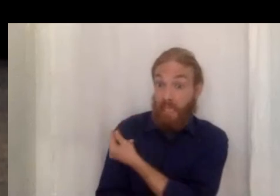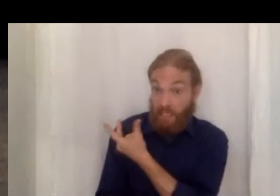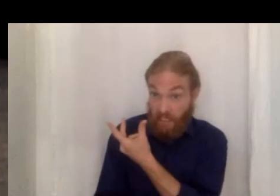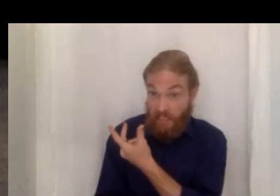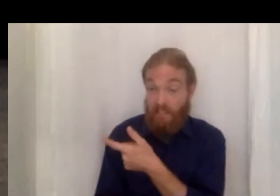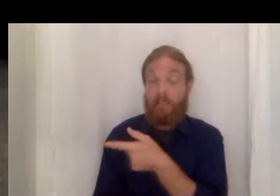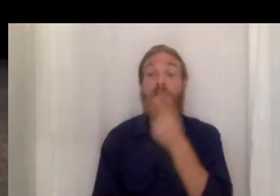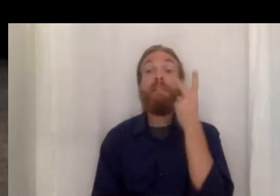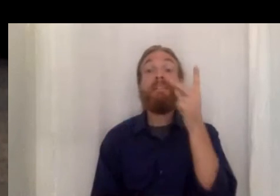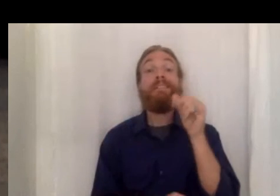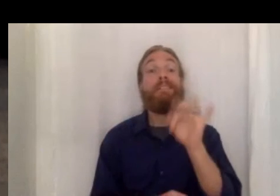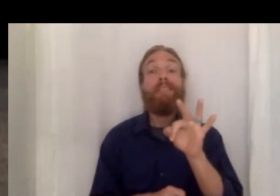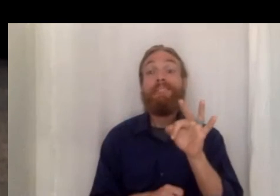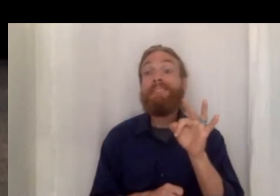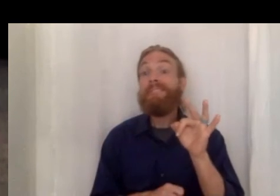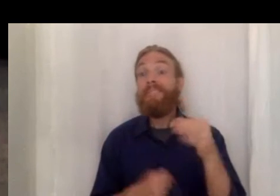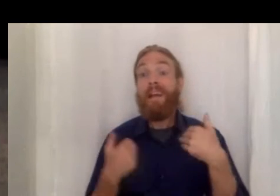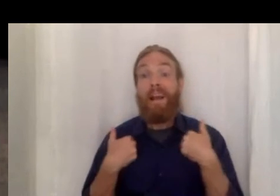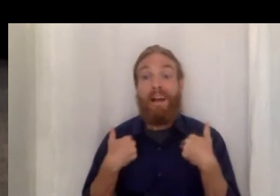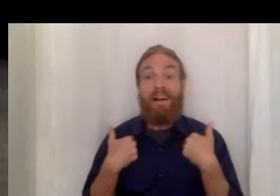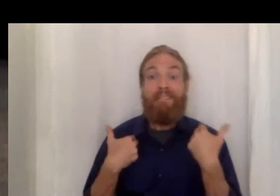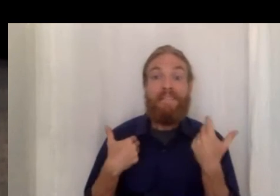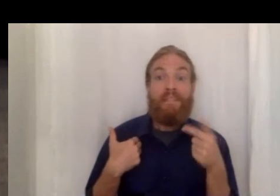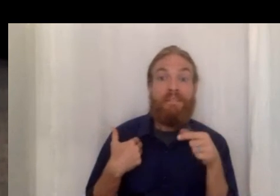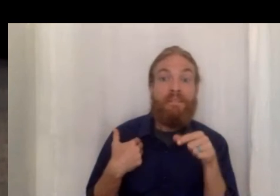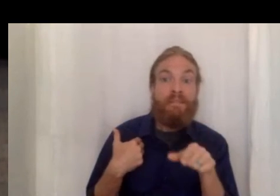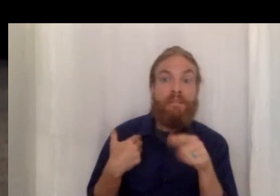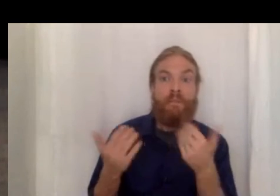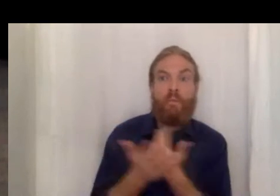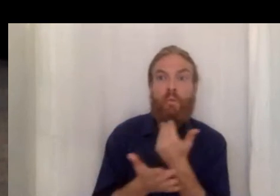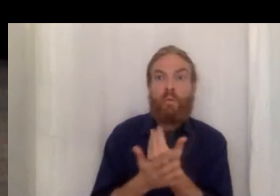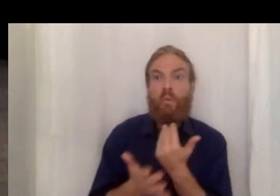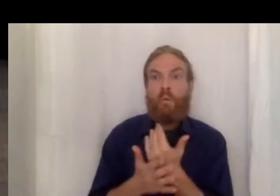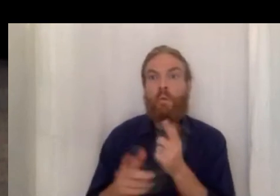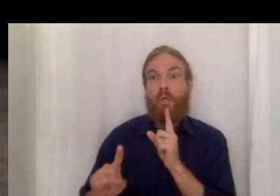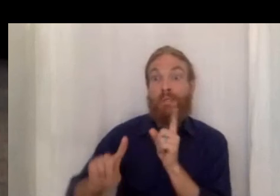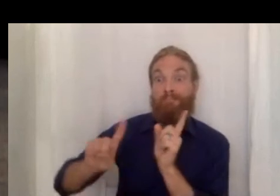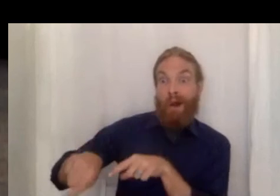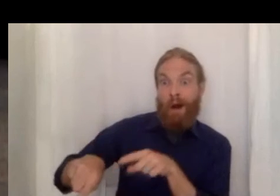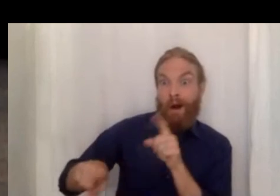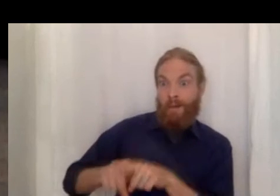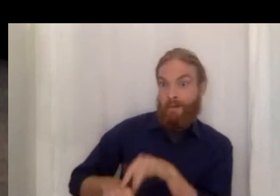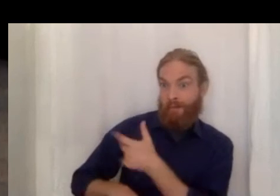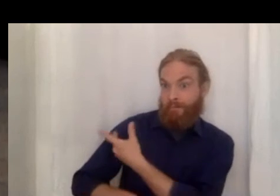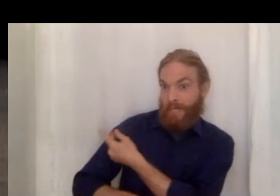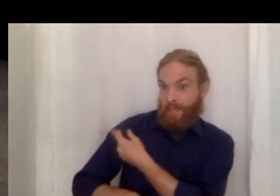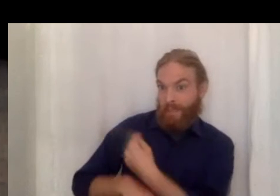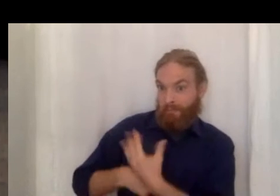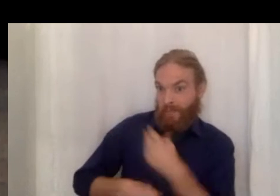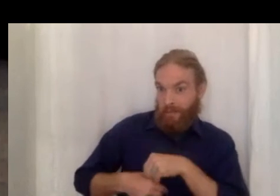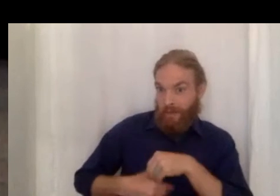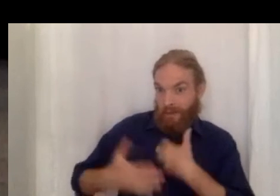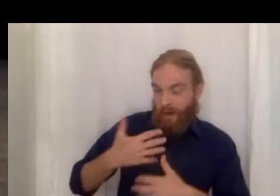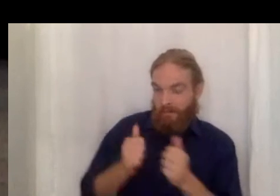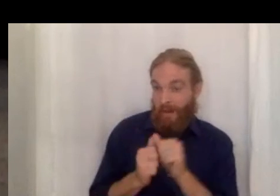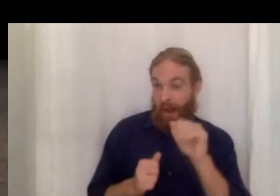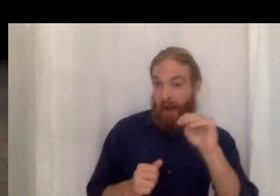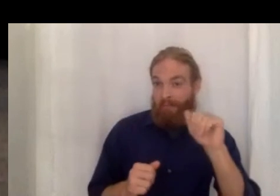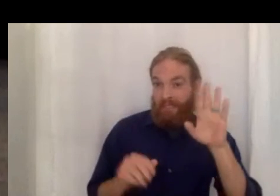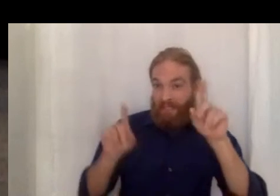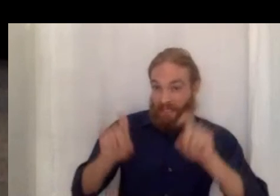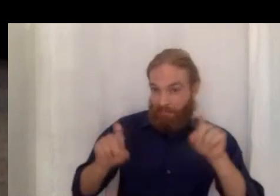had an immune response to the vaccine with the antibody testing. But testing for the antibody does not add